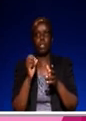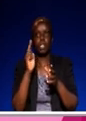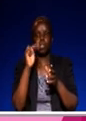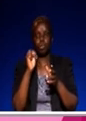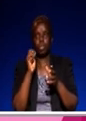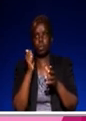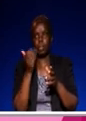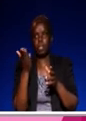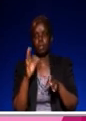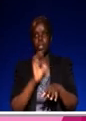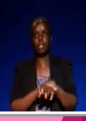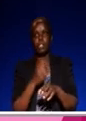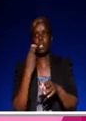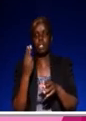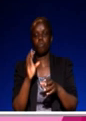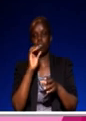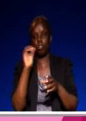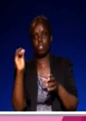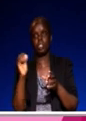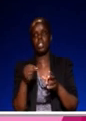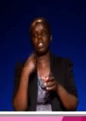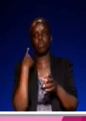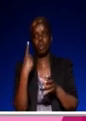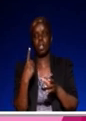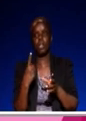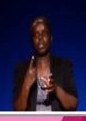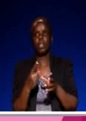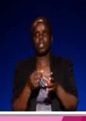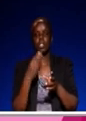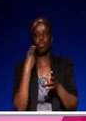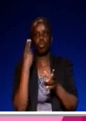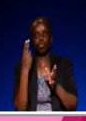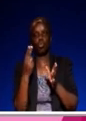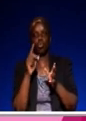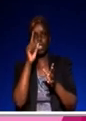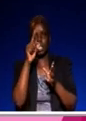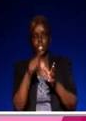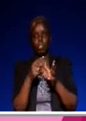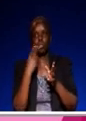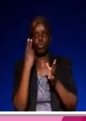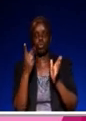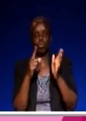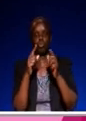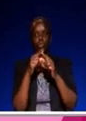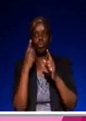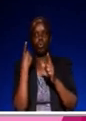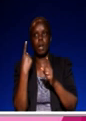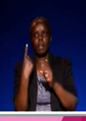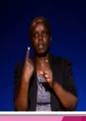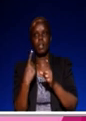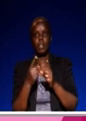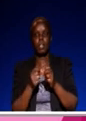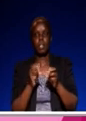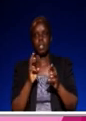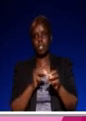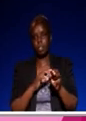getting 2, and for oxygen 1. So the mole ratio is 2:1. So how can we get the